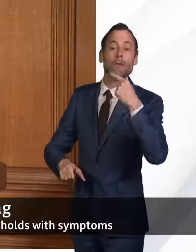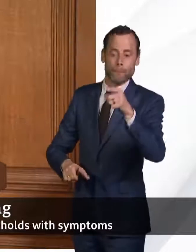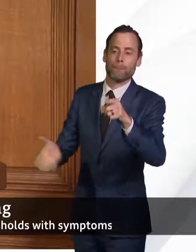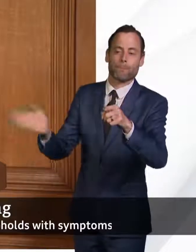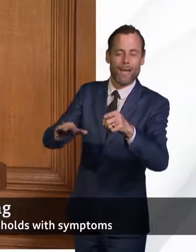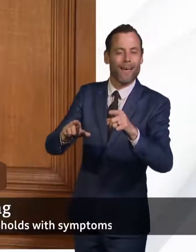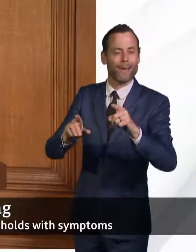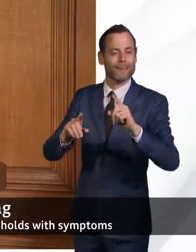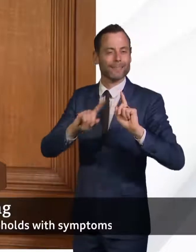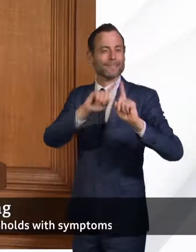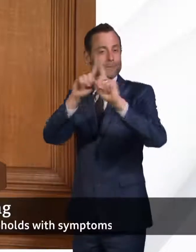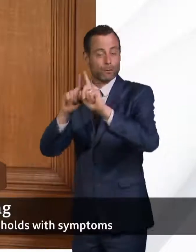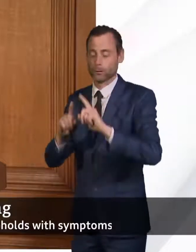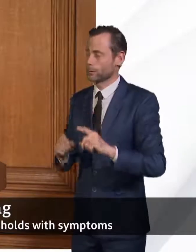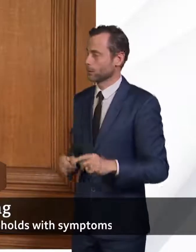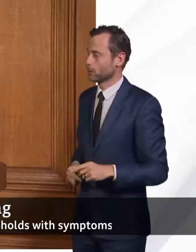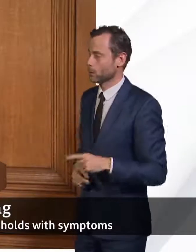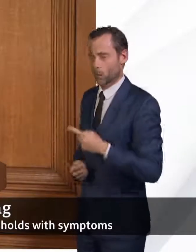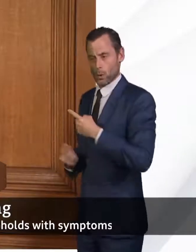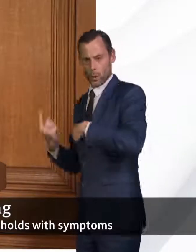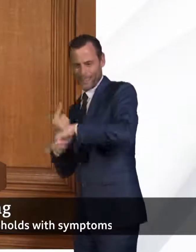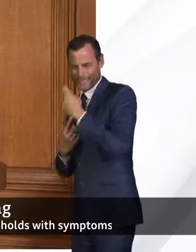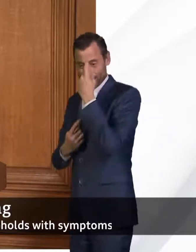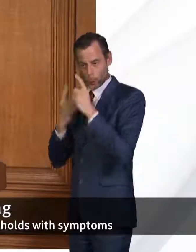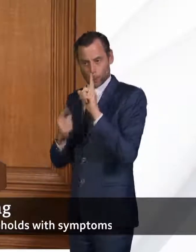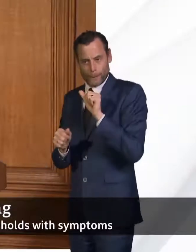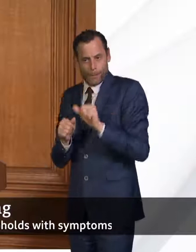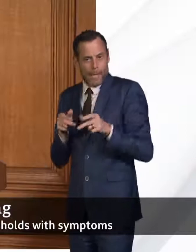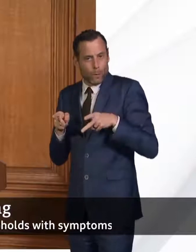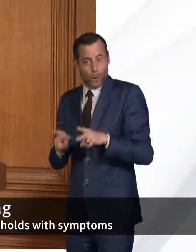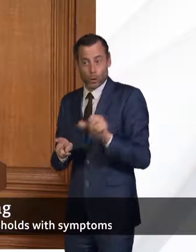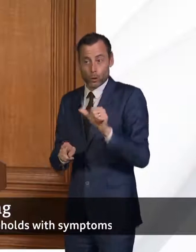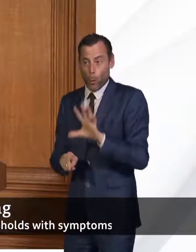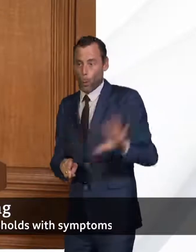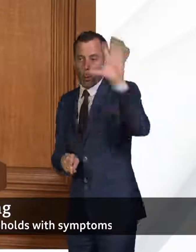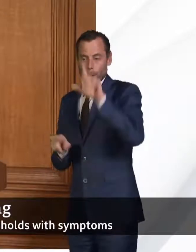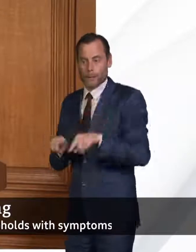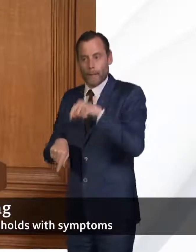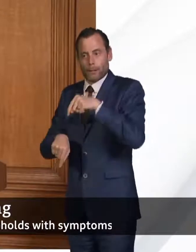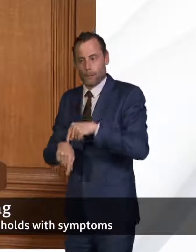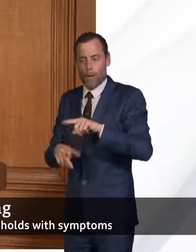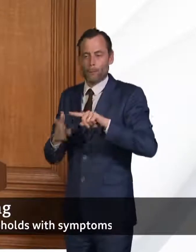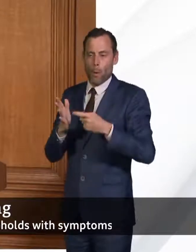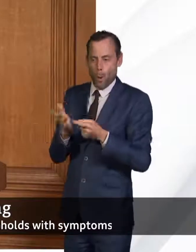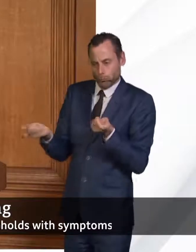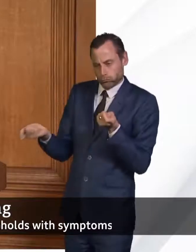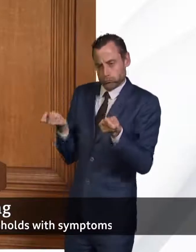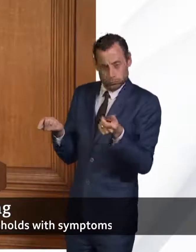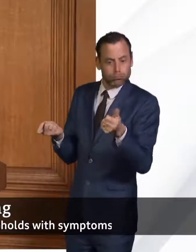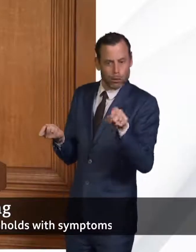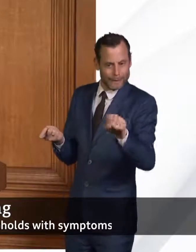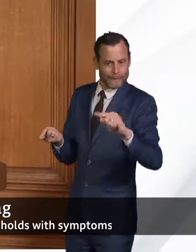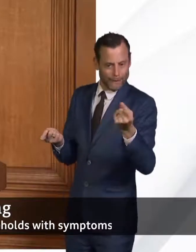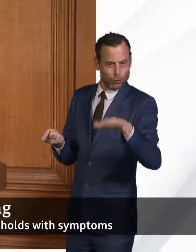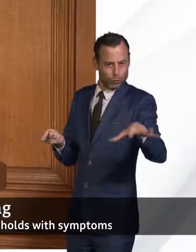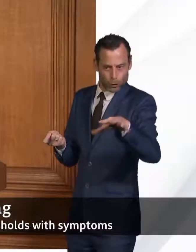this country, are puzzling over. I think there's always a trade-off, isn't there, between making sure you